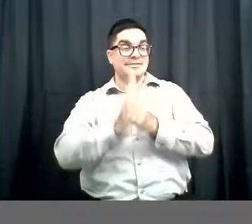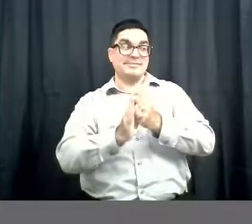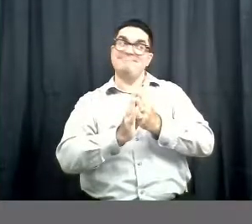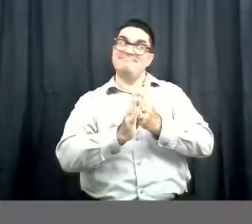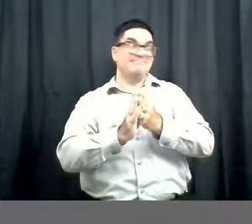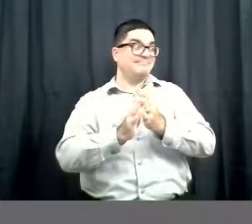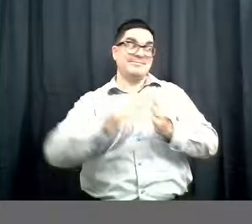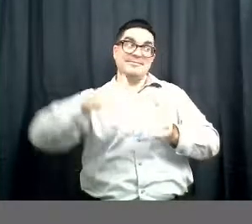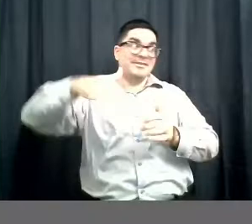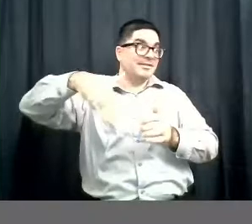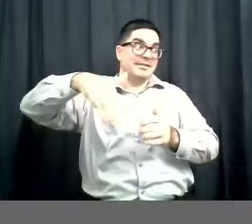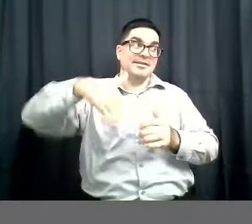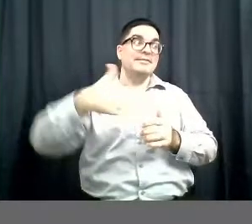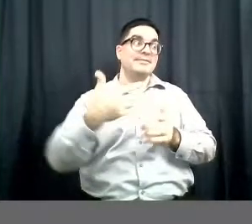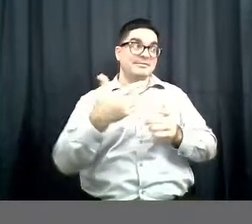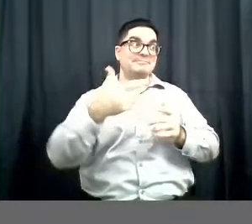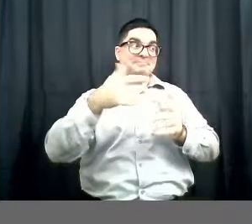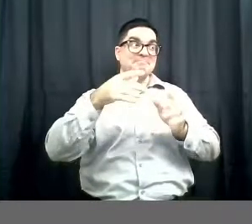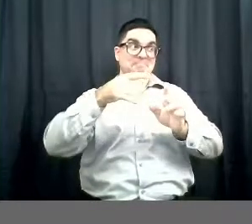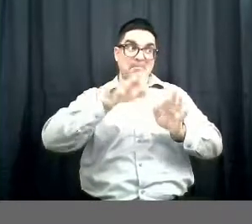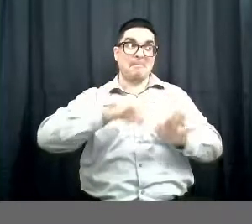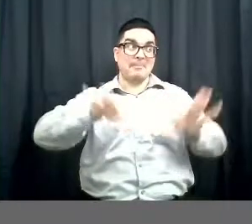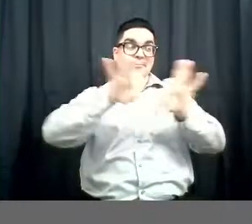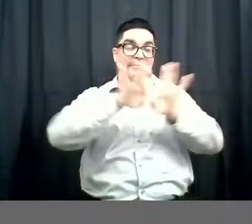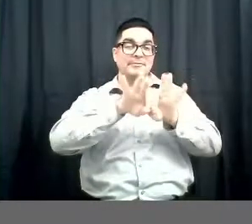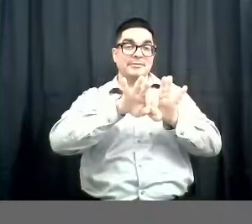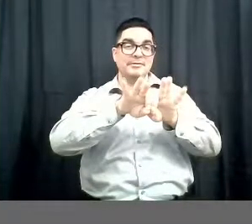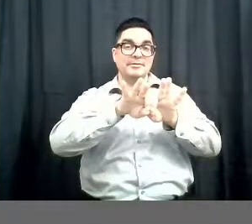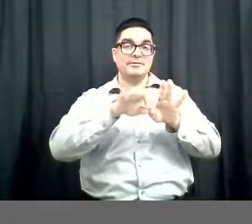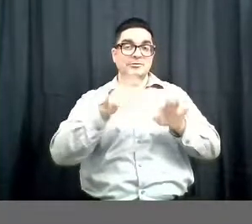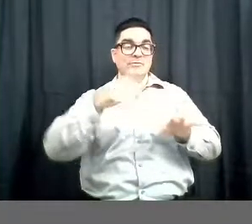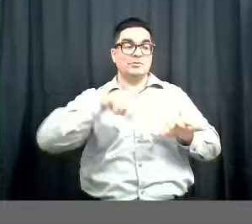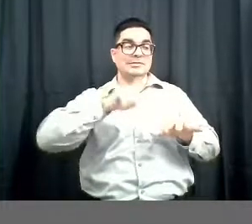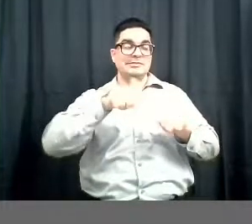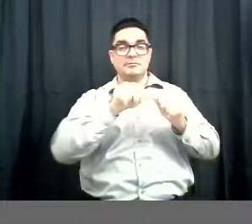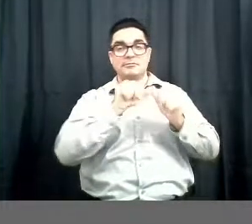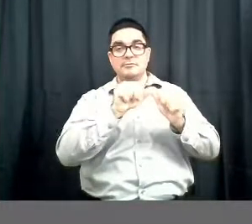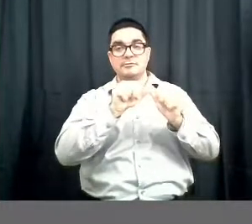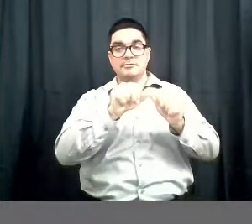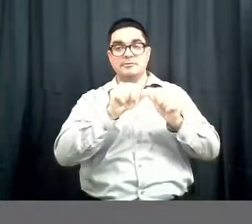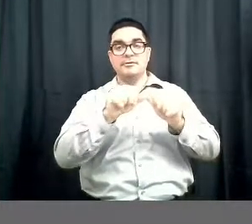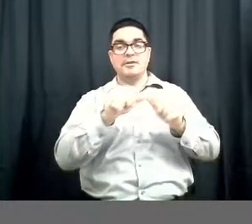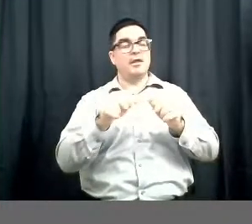filed the plan of adjustment, a modified plan of adjustment in February of this year.